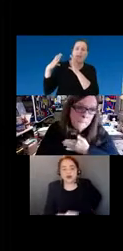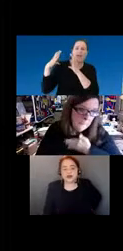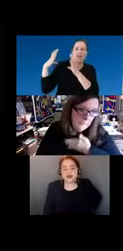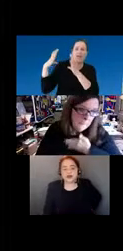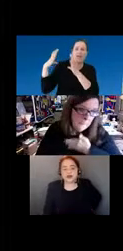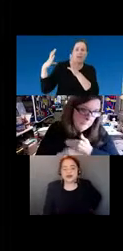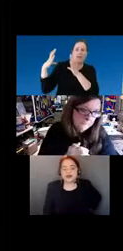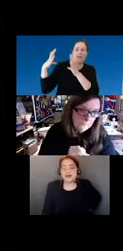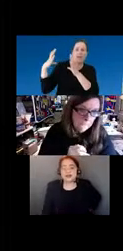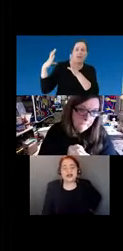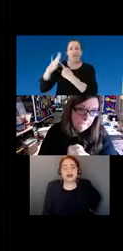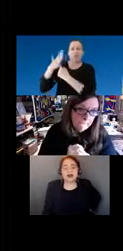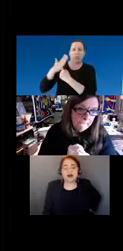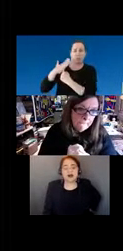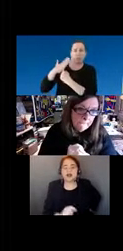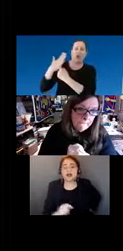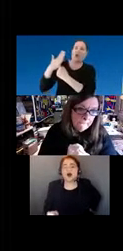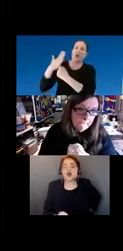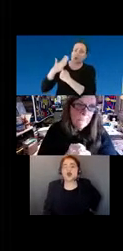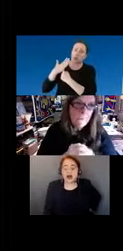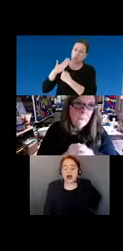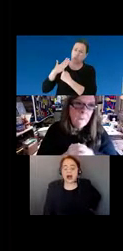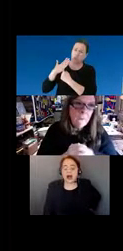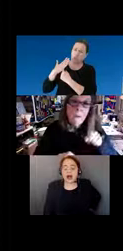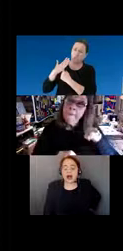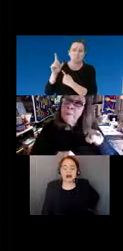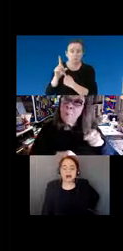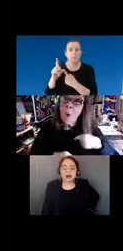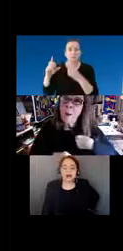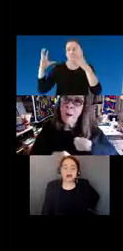the words are written on the rock